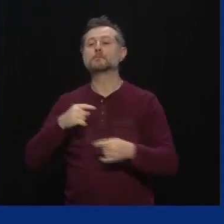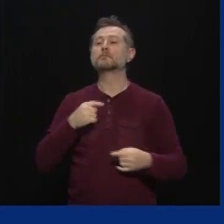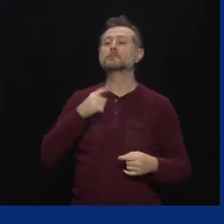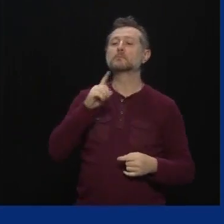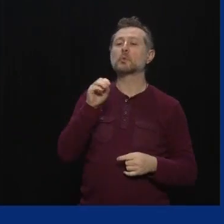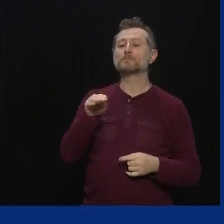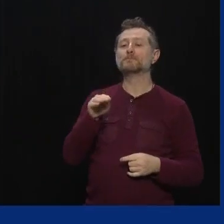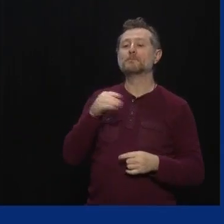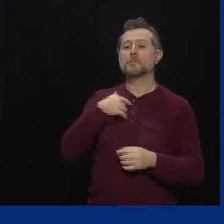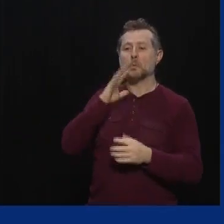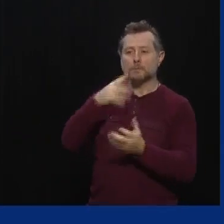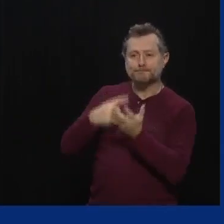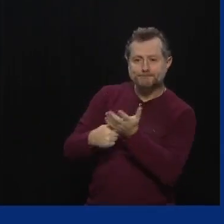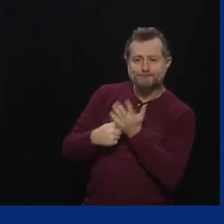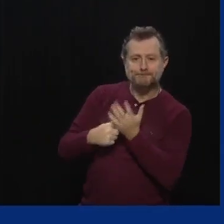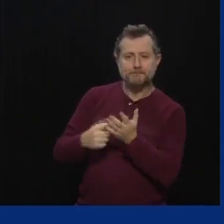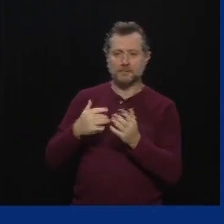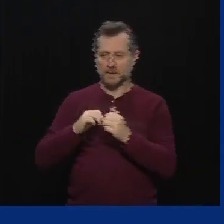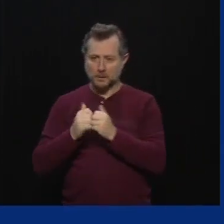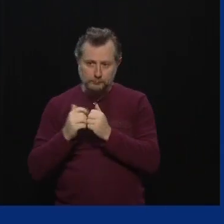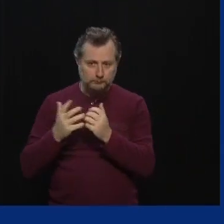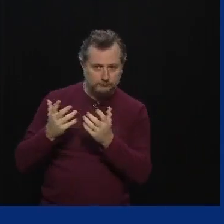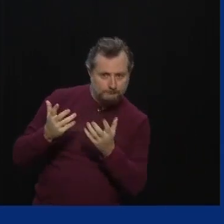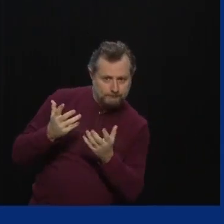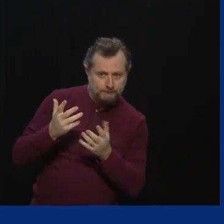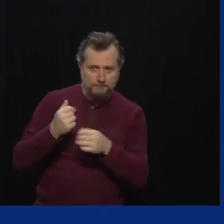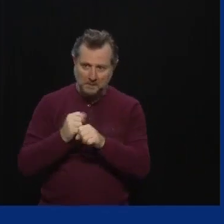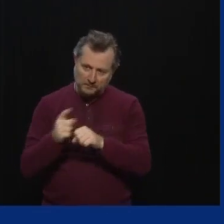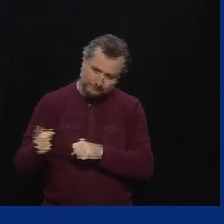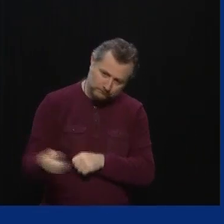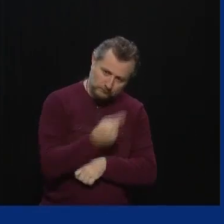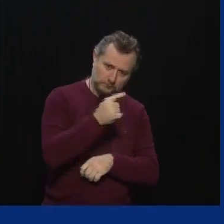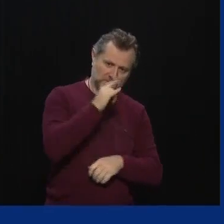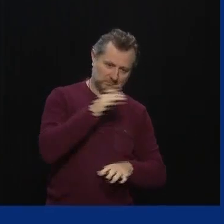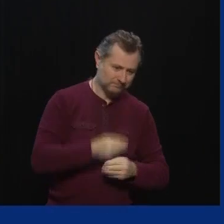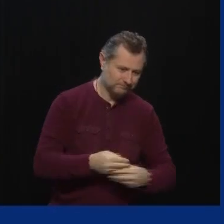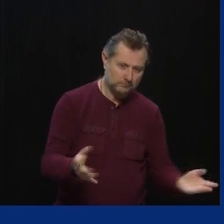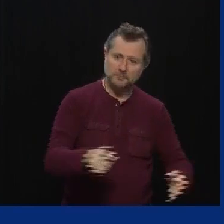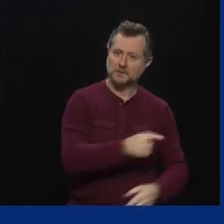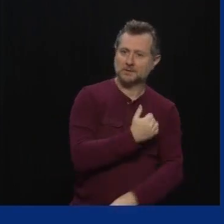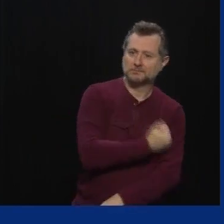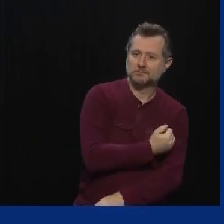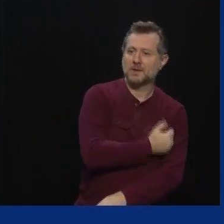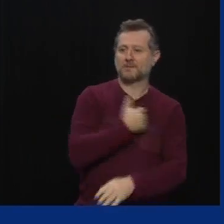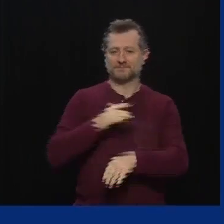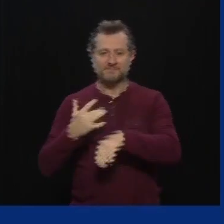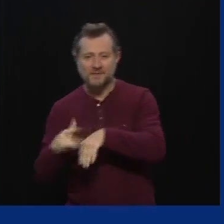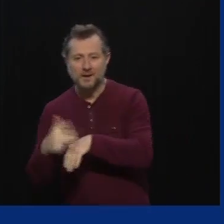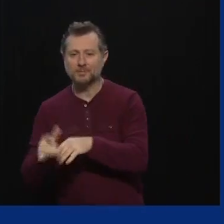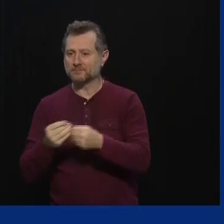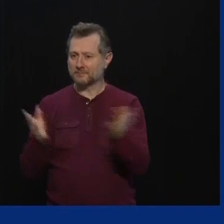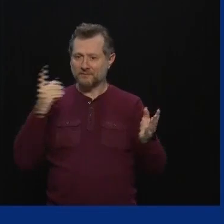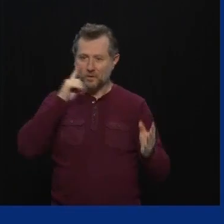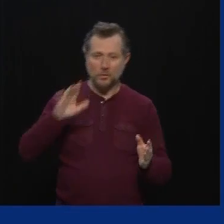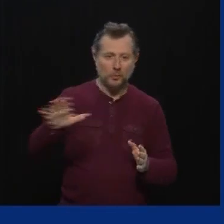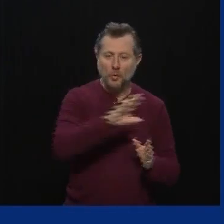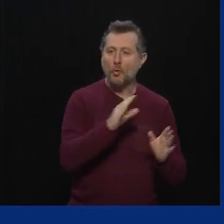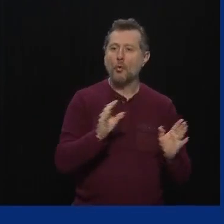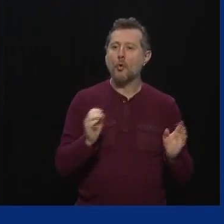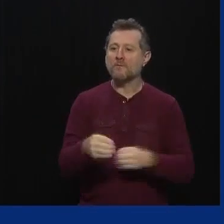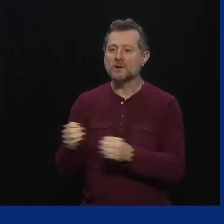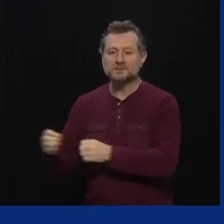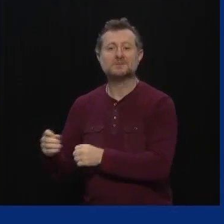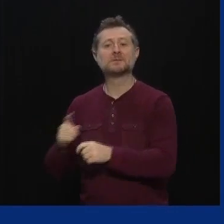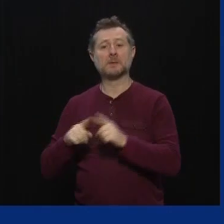decision to get the vaccine available, make sure it's plentiful for all the pediatricians' offices. One thing I did raise with the White House was